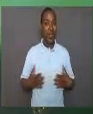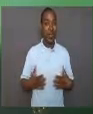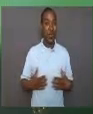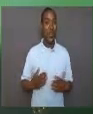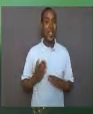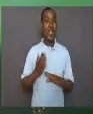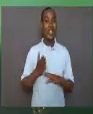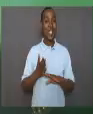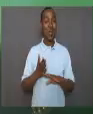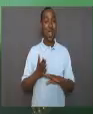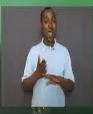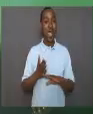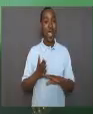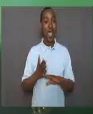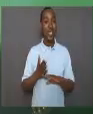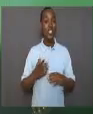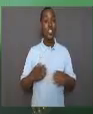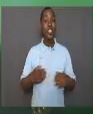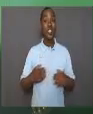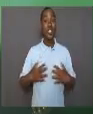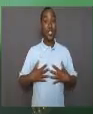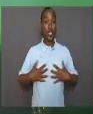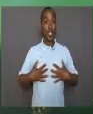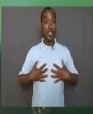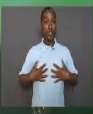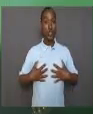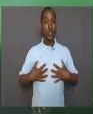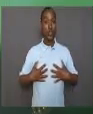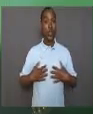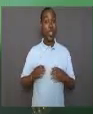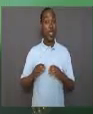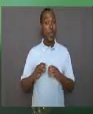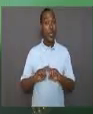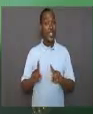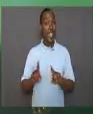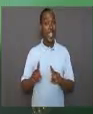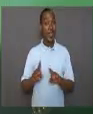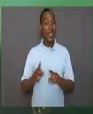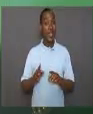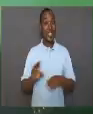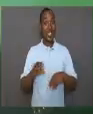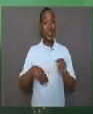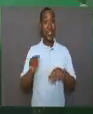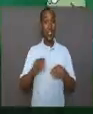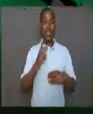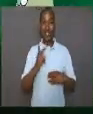Feel the different way your chest moves when you alter your breathing.